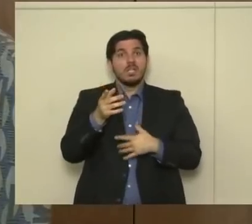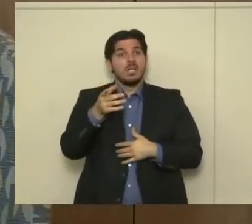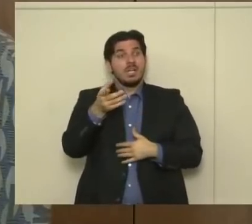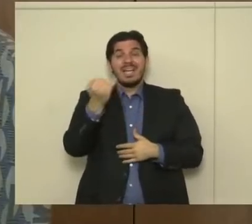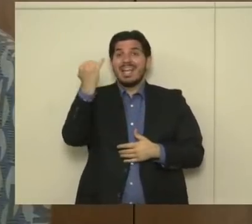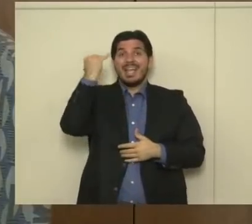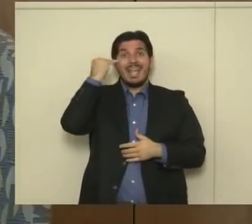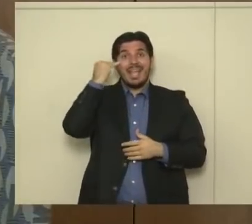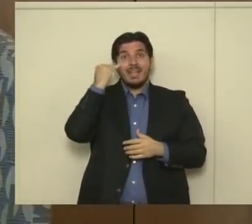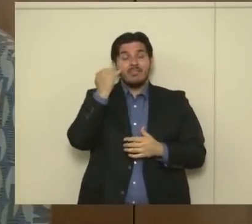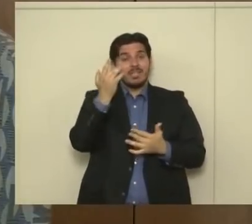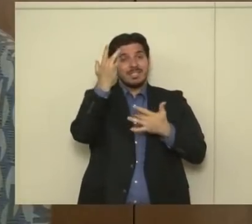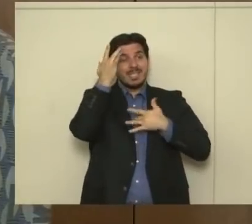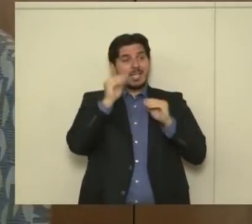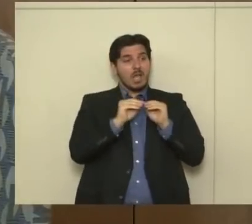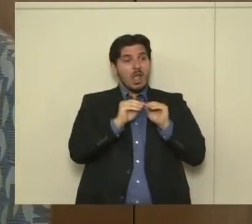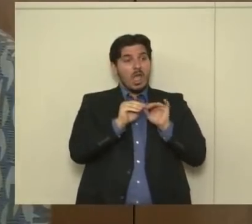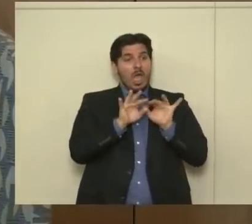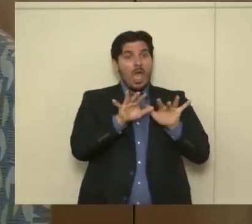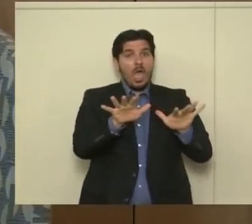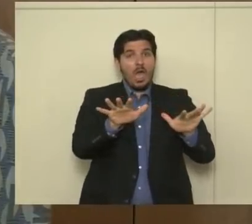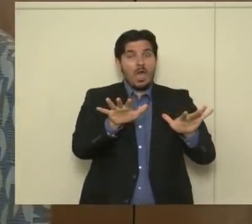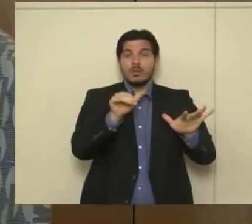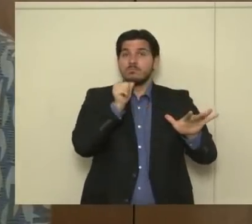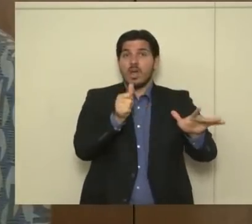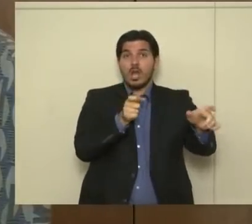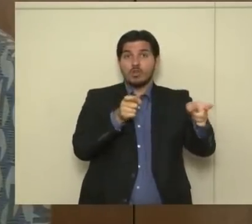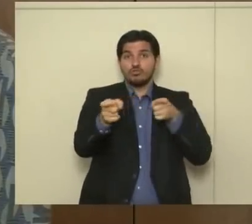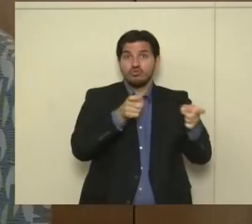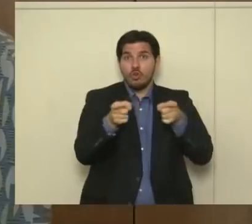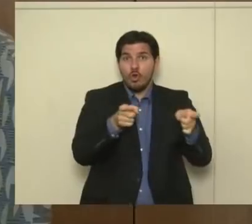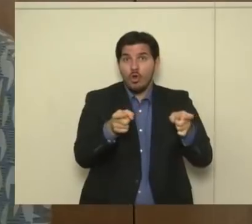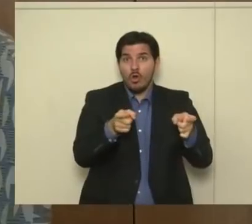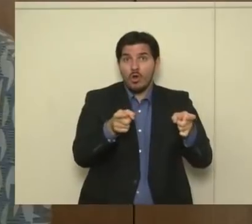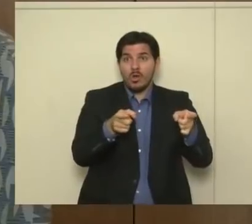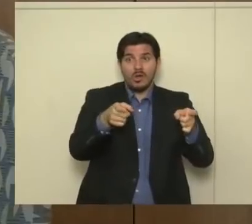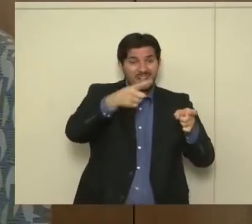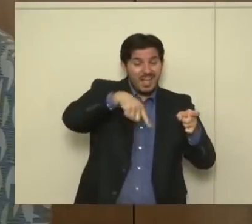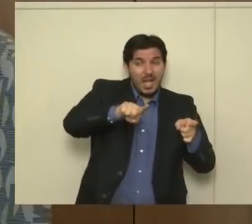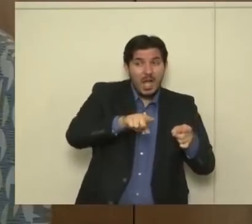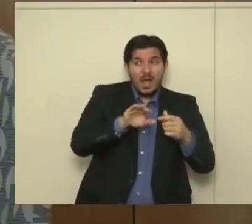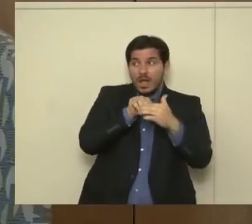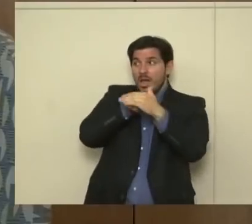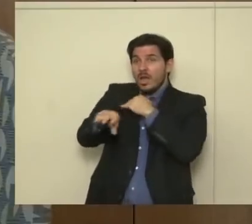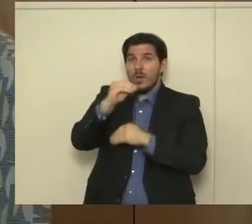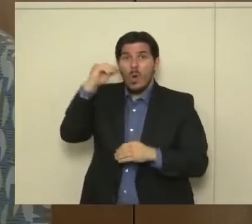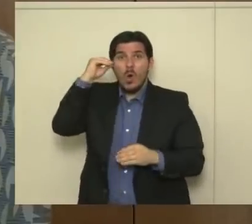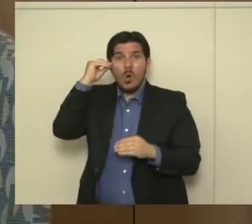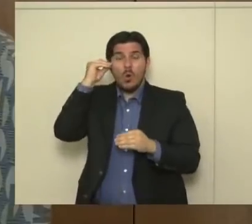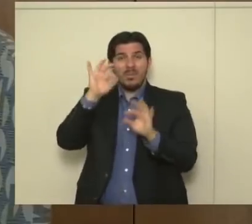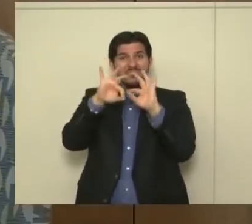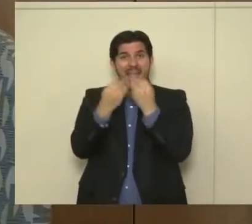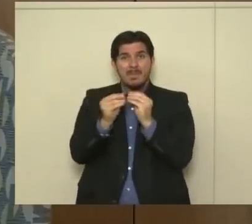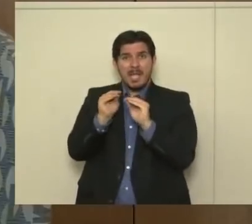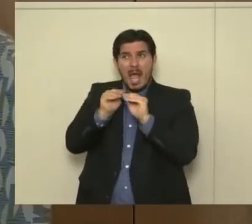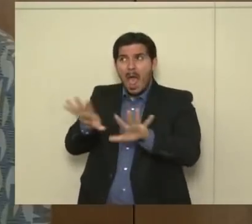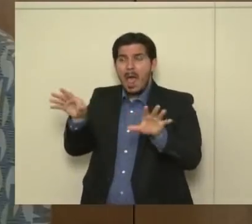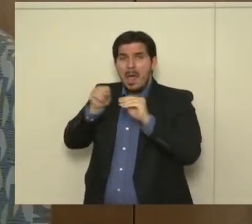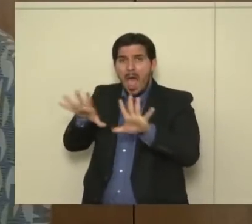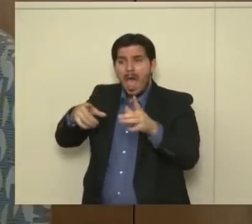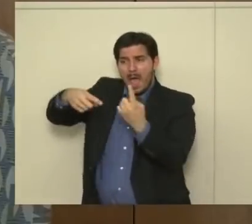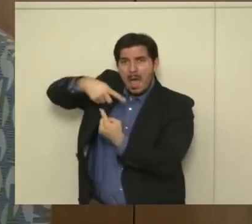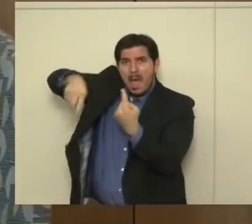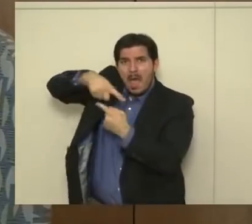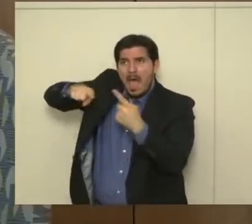don't stop outbreaks, and that you allow whole families then to potentially be infected. And that means that we would have more